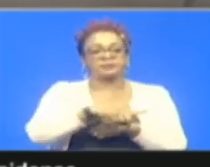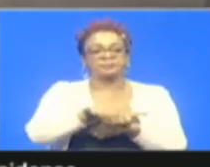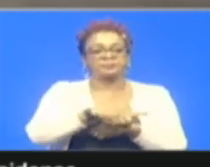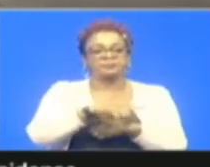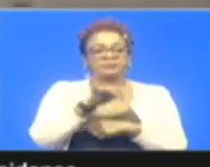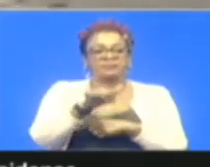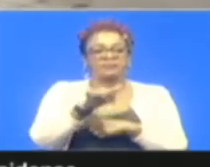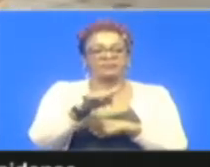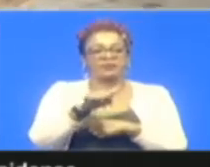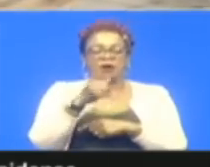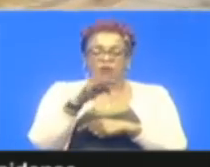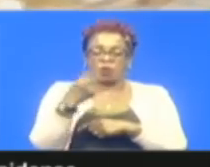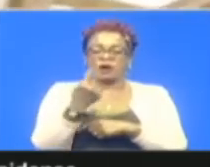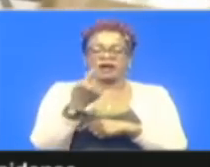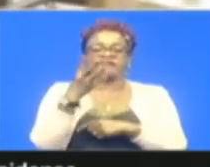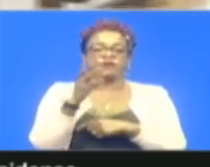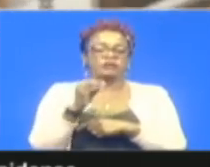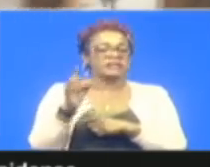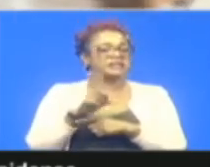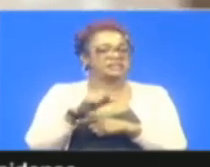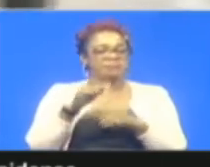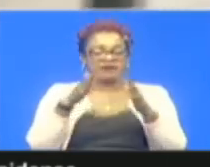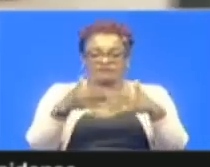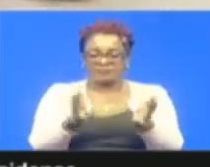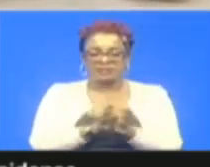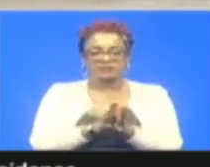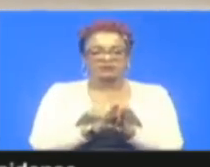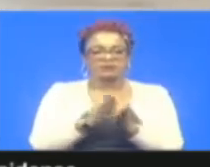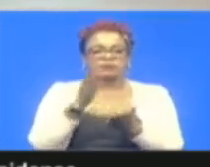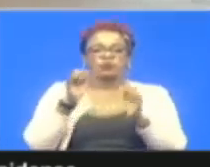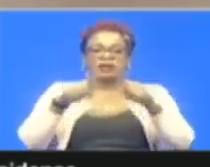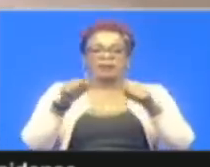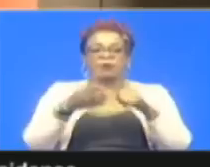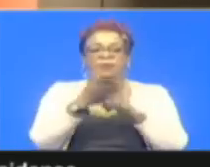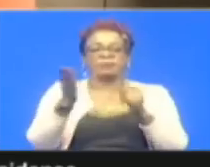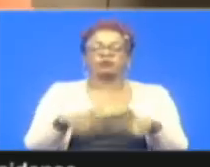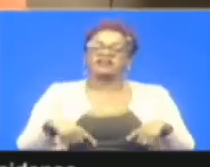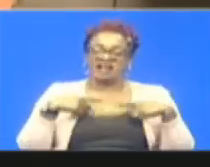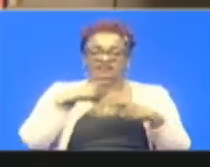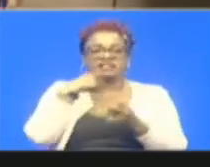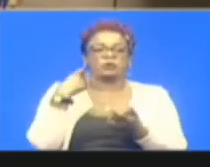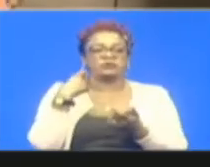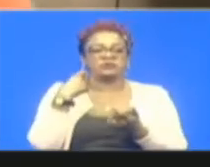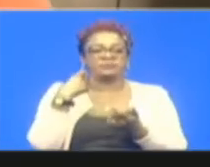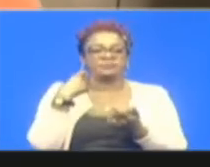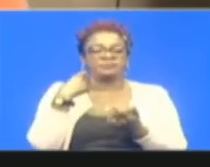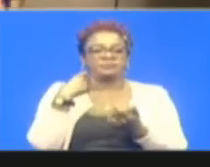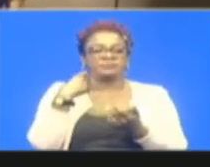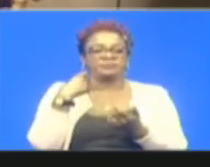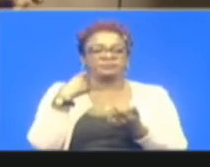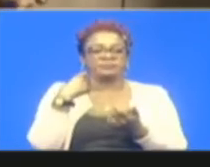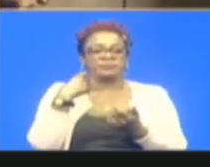liters only per family. This is part of the rationing program to enable them to survive the drought. Kutoka hapo, hapo na kwa